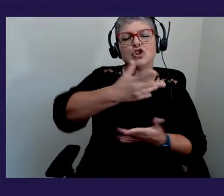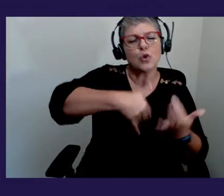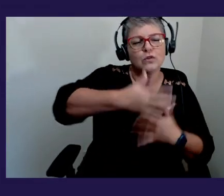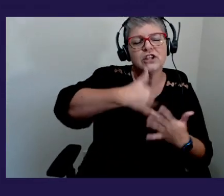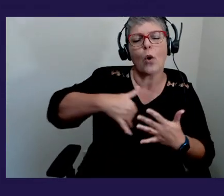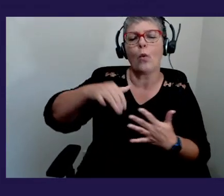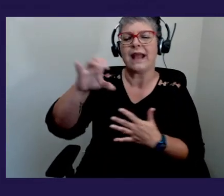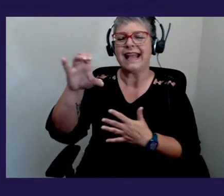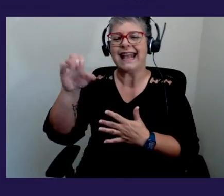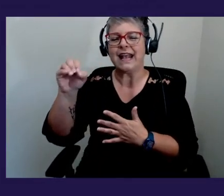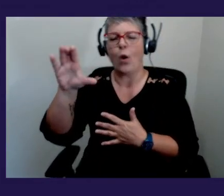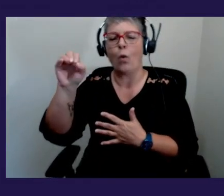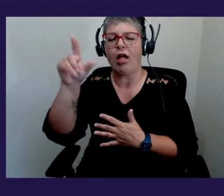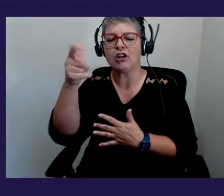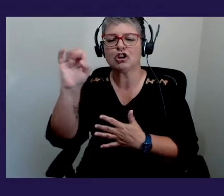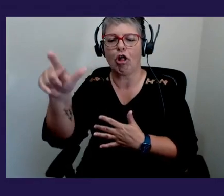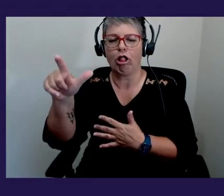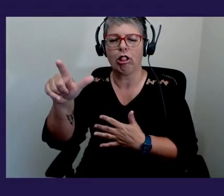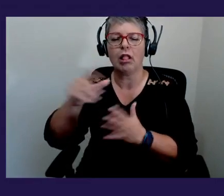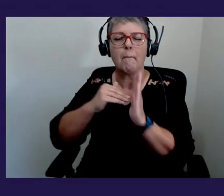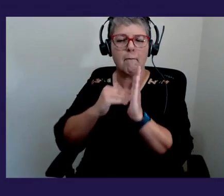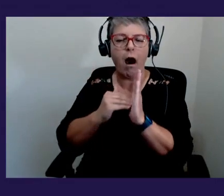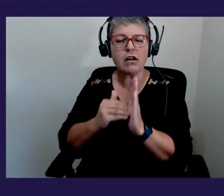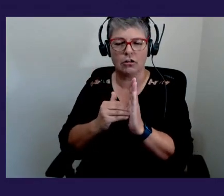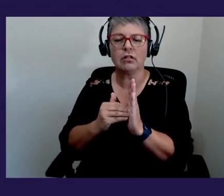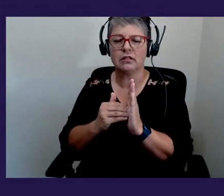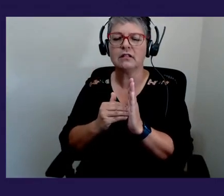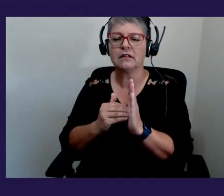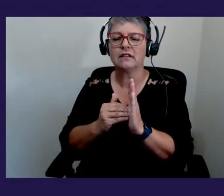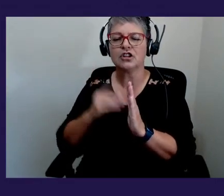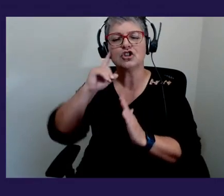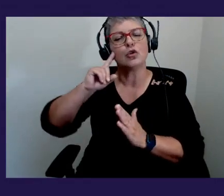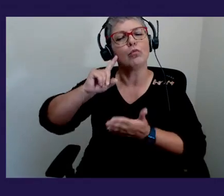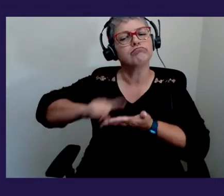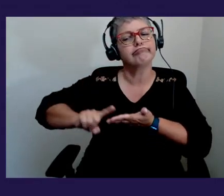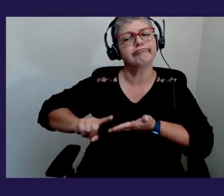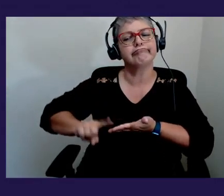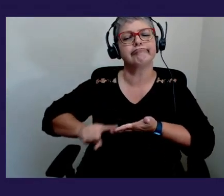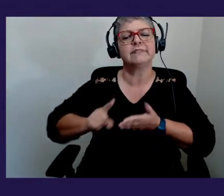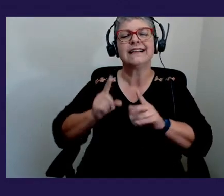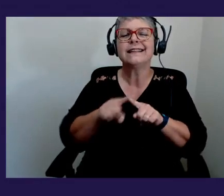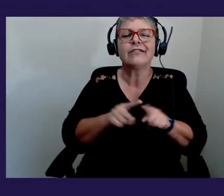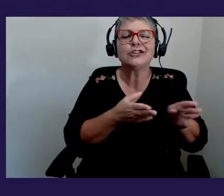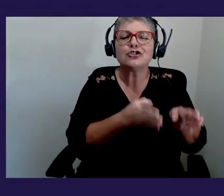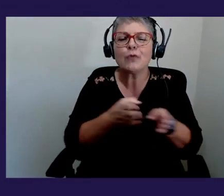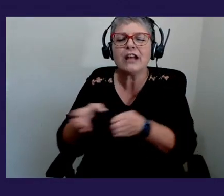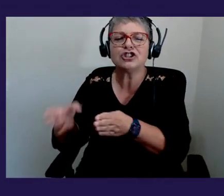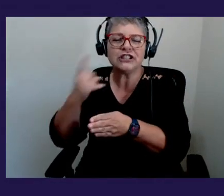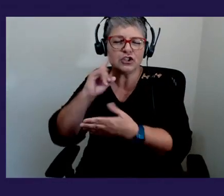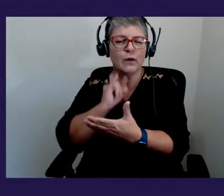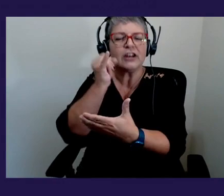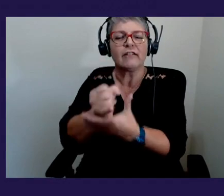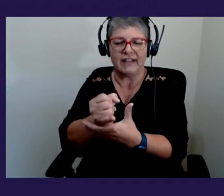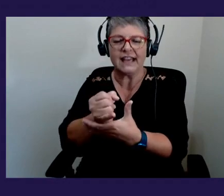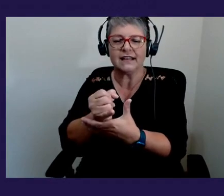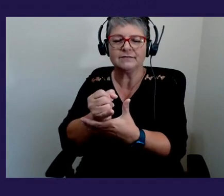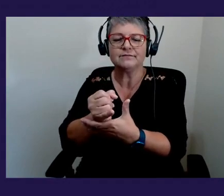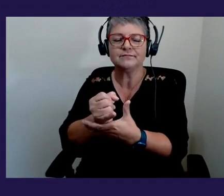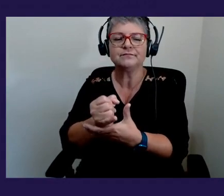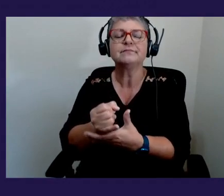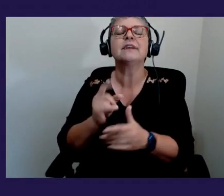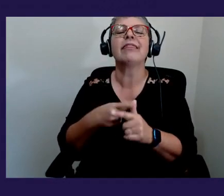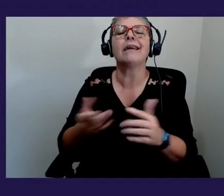intervene, starting at the institutional or structural levels of the system. After that, the next panel will look at the community